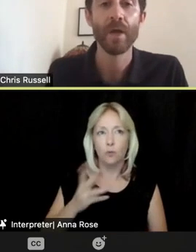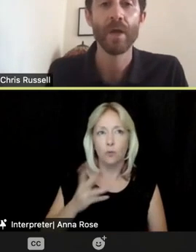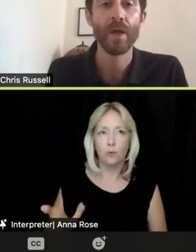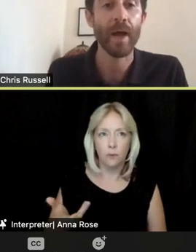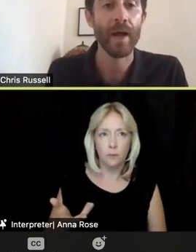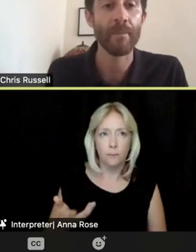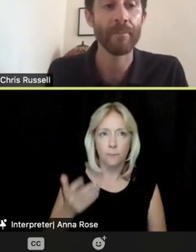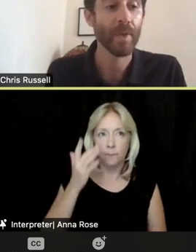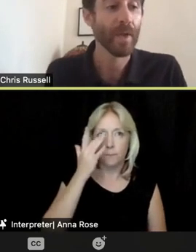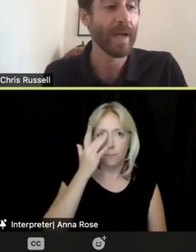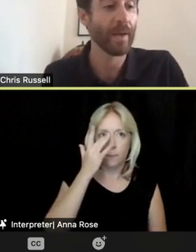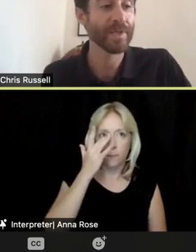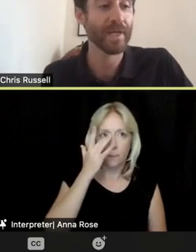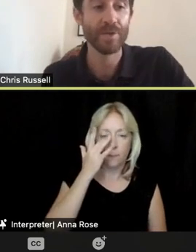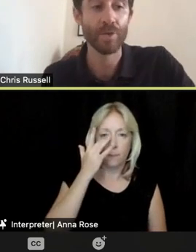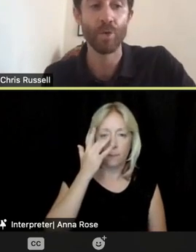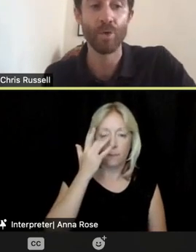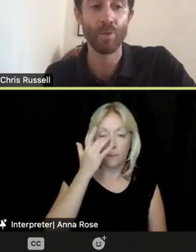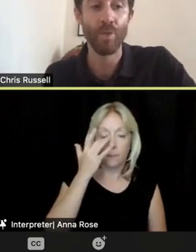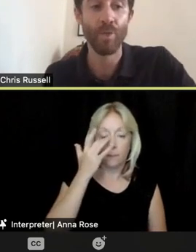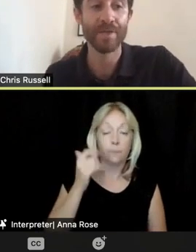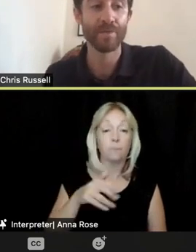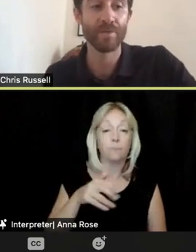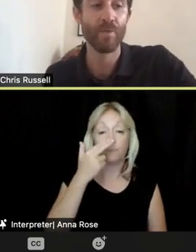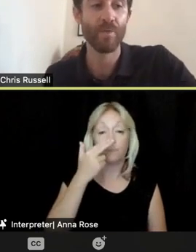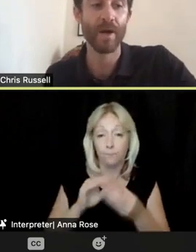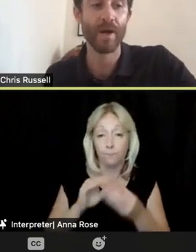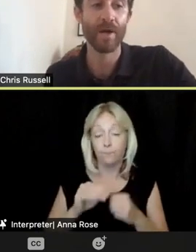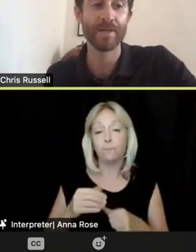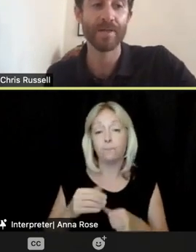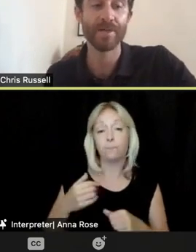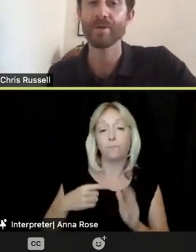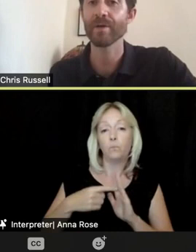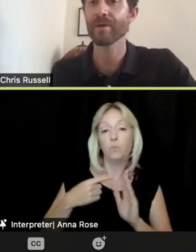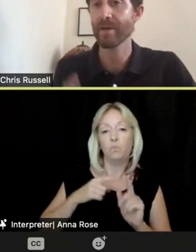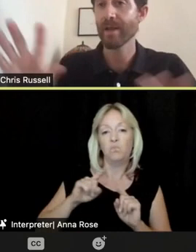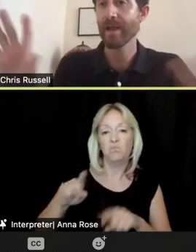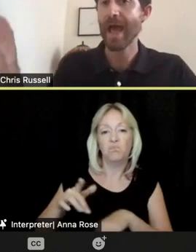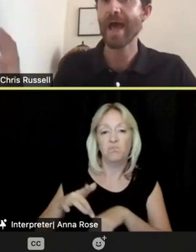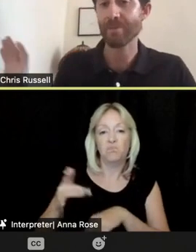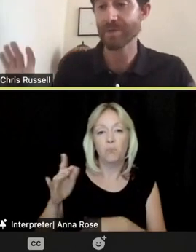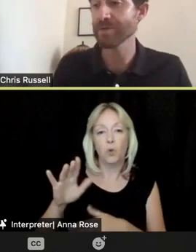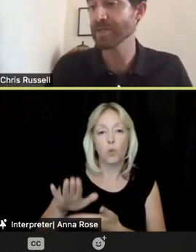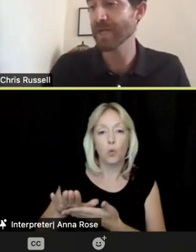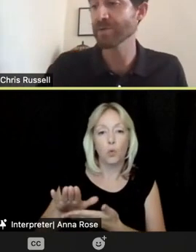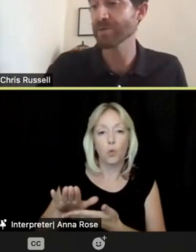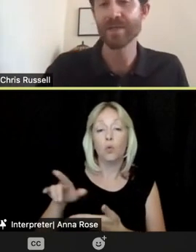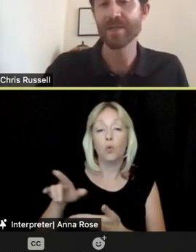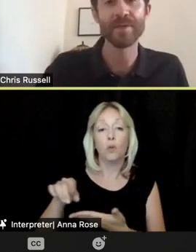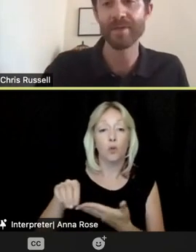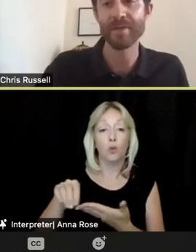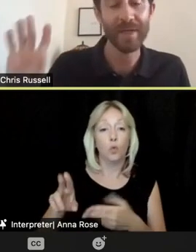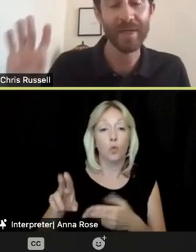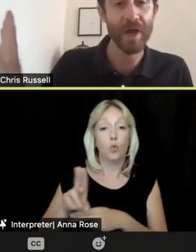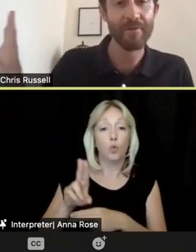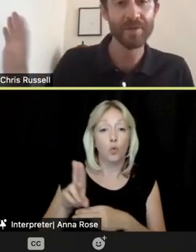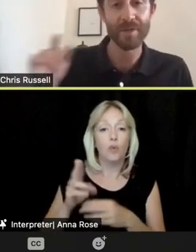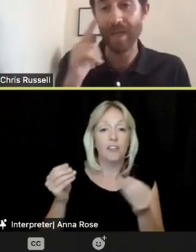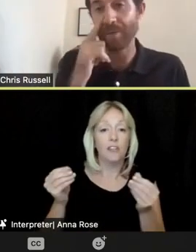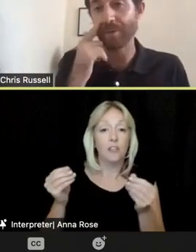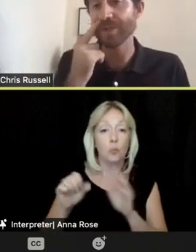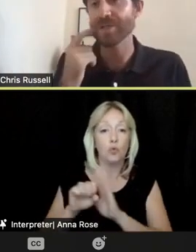communicators? I was at a school once where a student was using tangible symbols and the